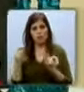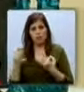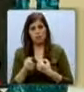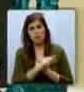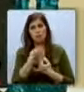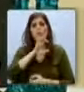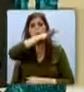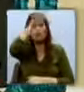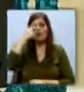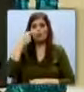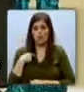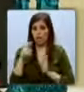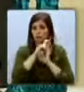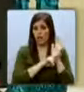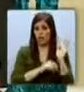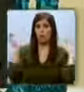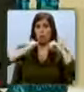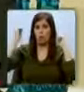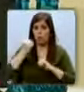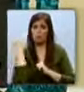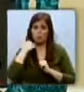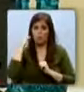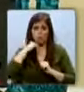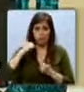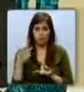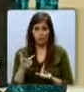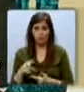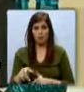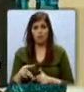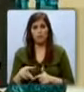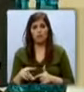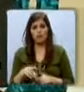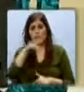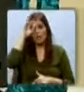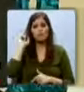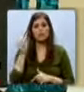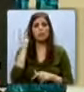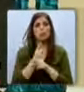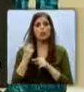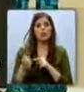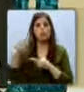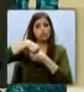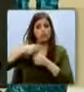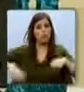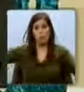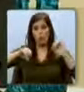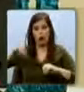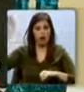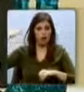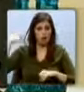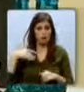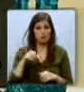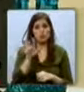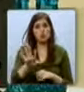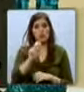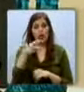who failed to stick to the rules, to the agreements, was not Greece, because Greece was even member in that time in the Eurozone. It was Germany